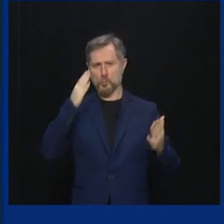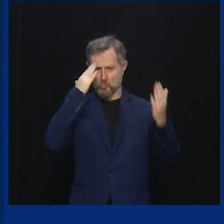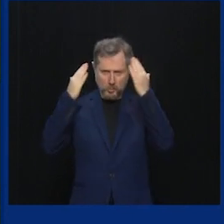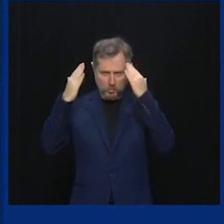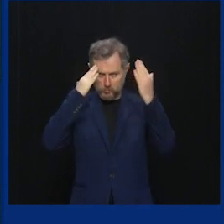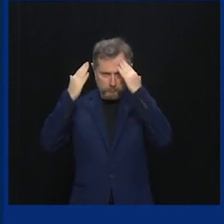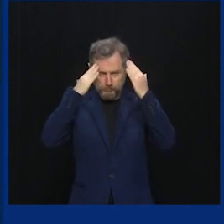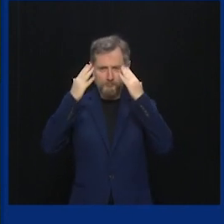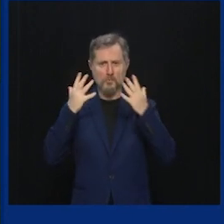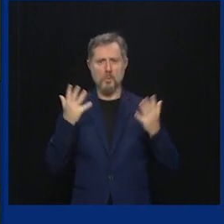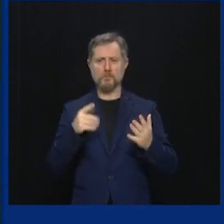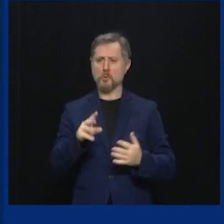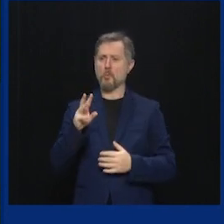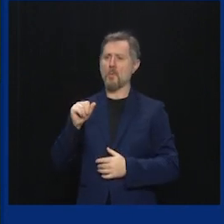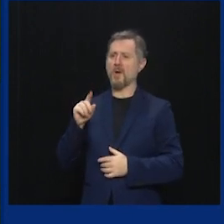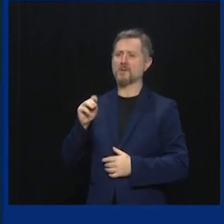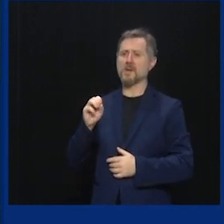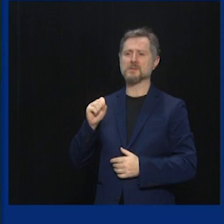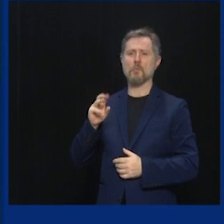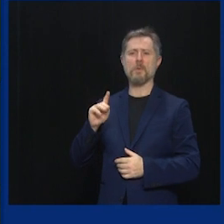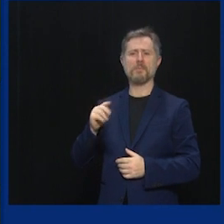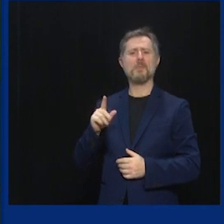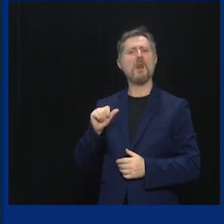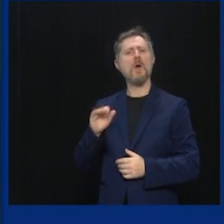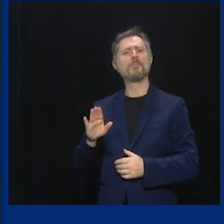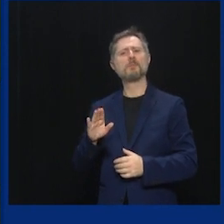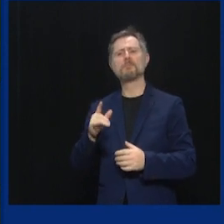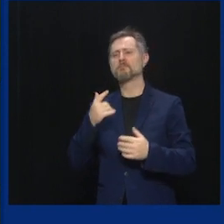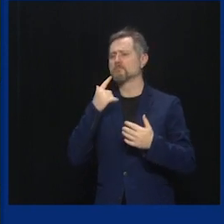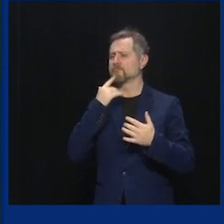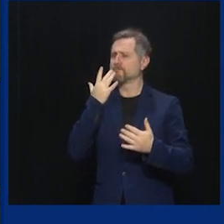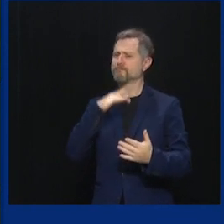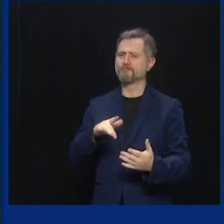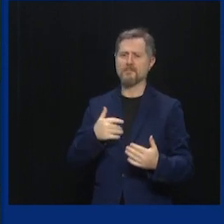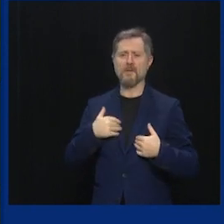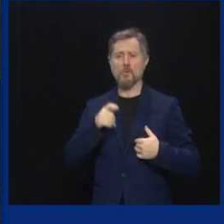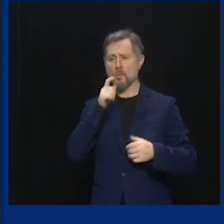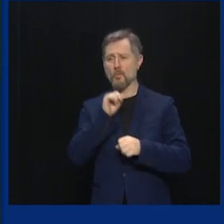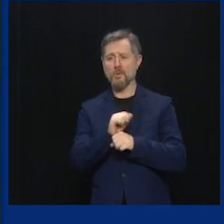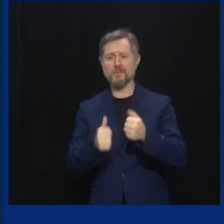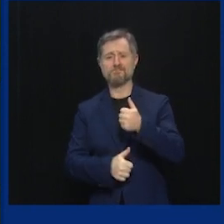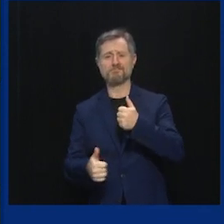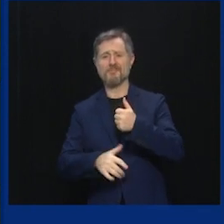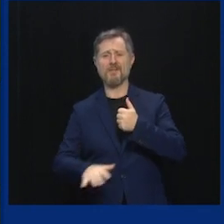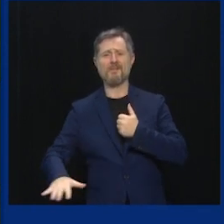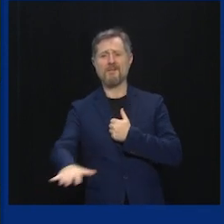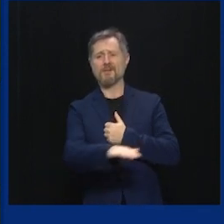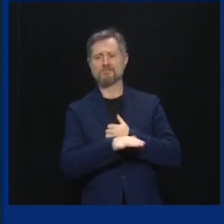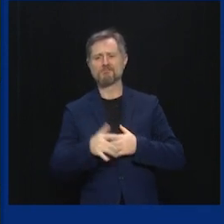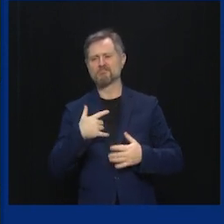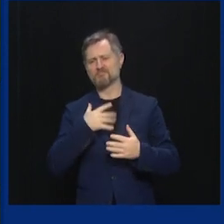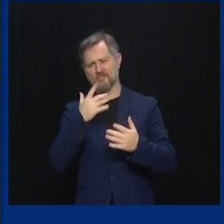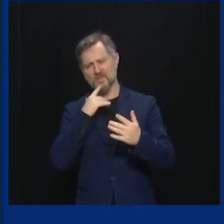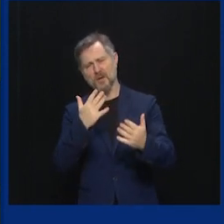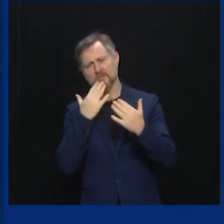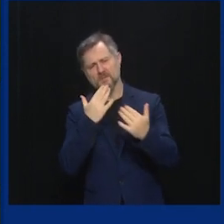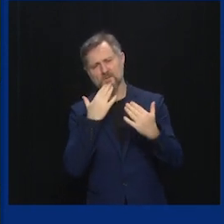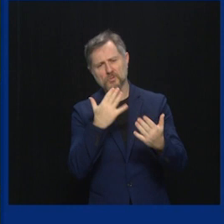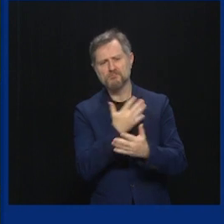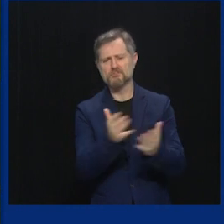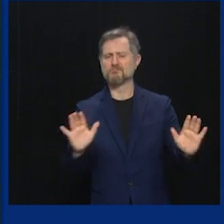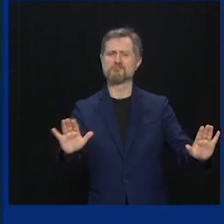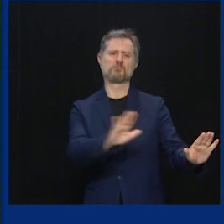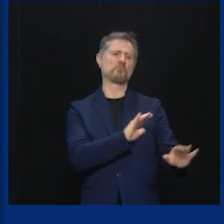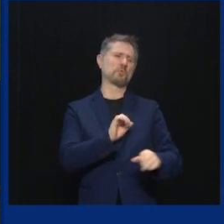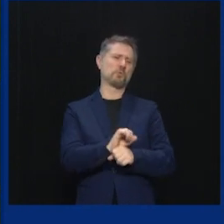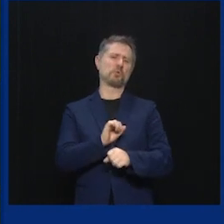Wadsworth Lab. And Dr. St. George, please extend our gratitude to everyone who does put their heart and soul into the work. It's so critically important to keep New Yorkers